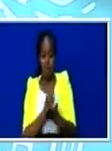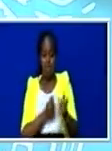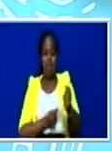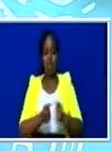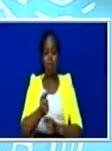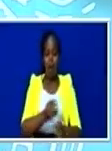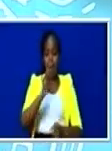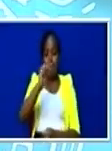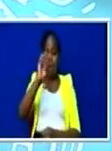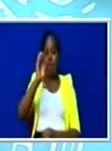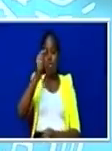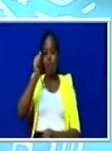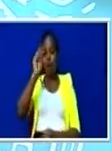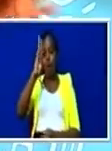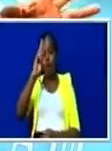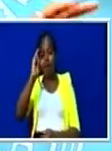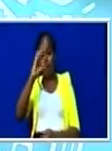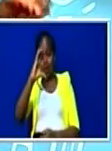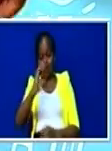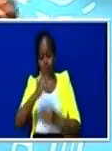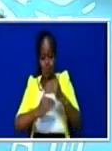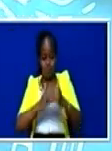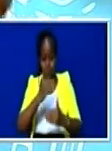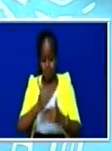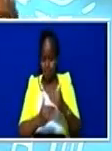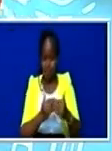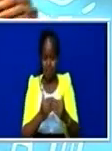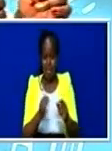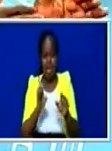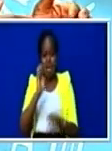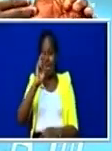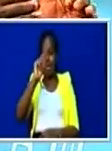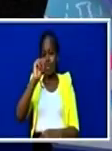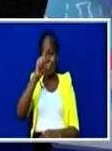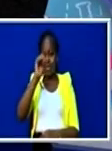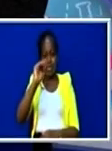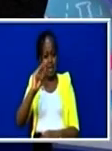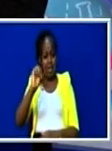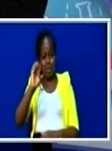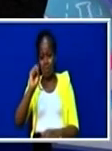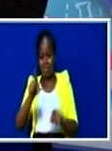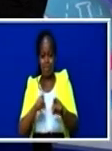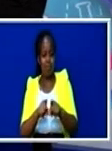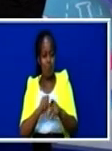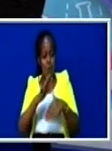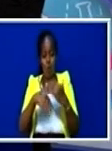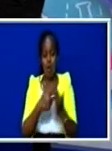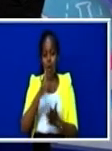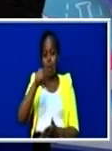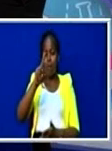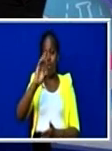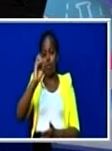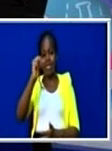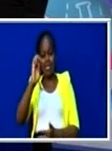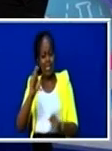metabolic processes in form of enzymes. Enzymes regulate metabolic processes. They are protein in nature.